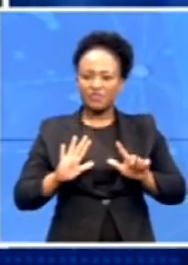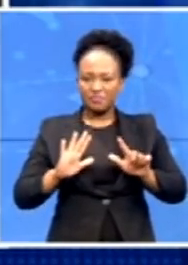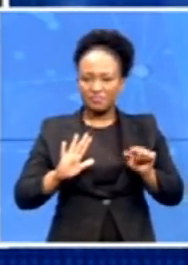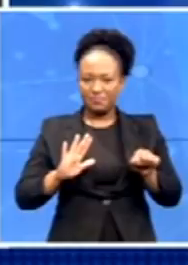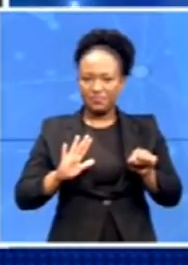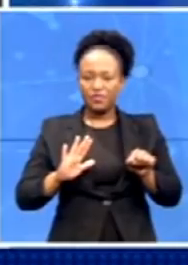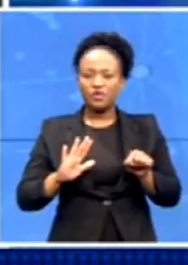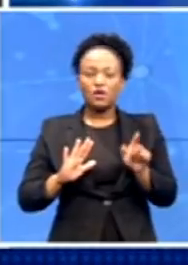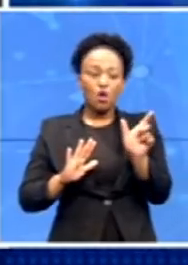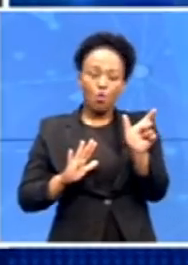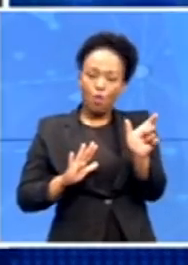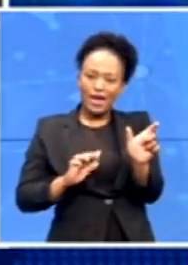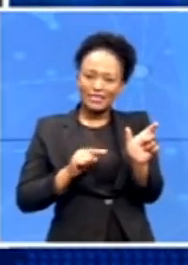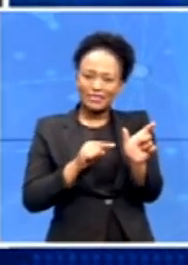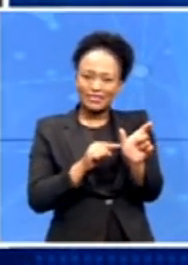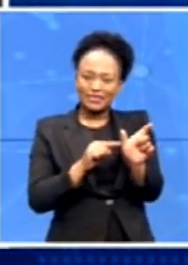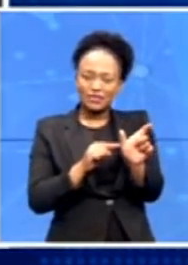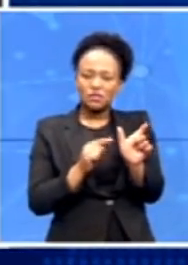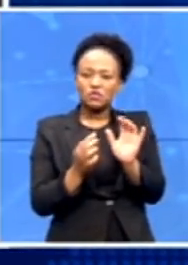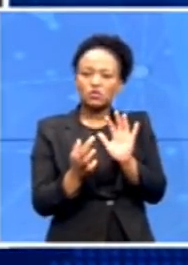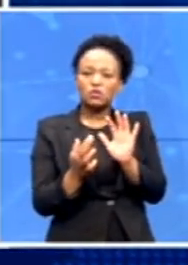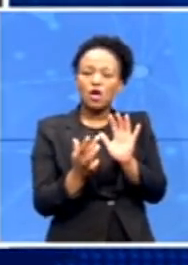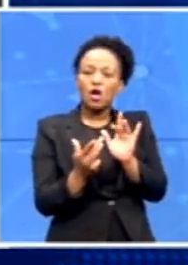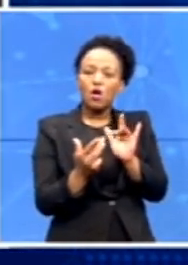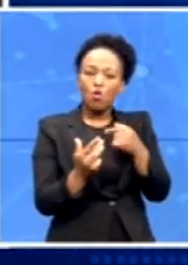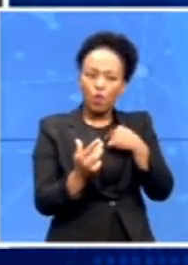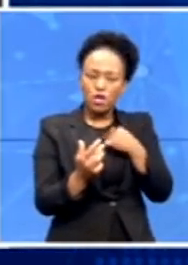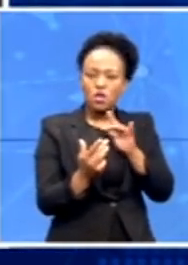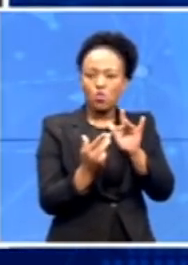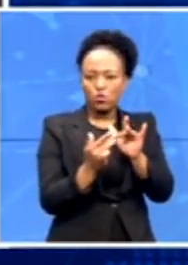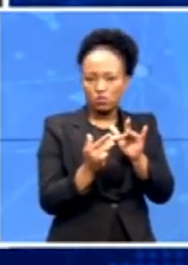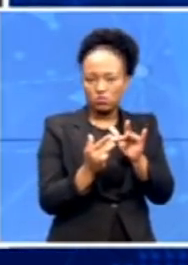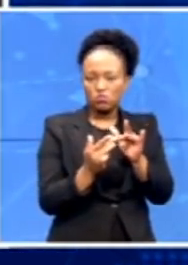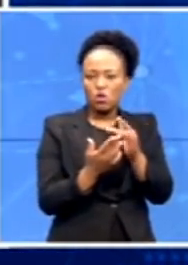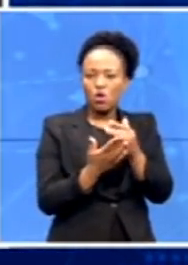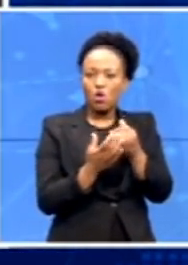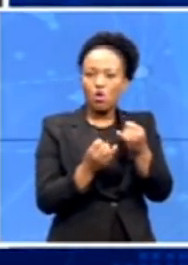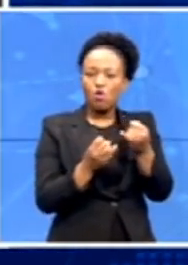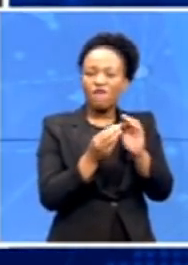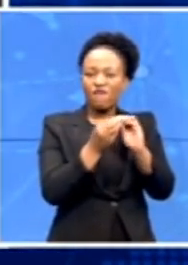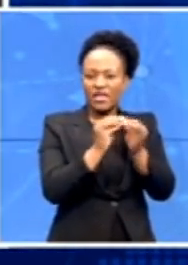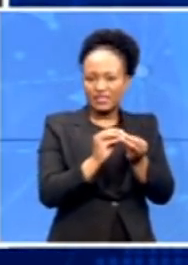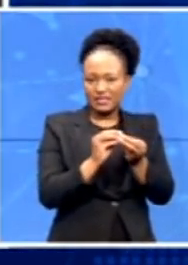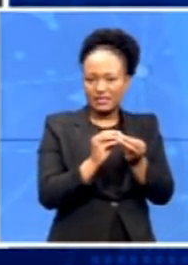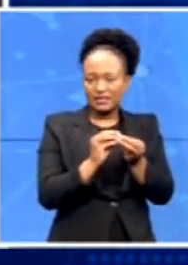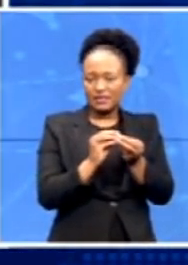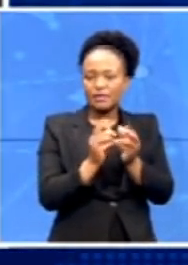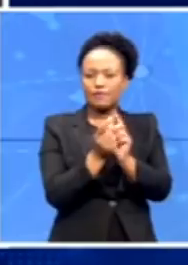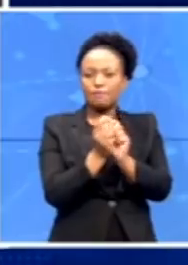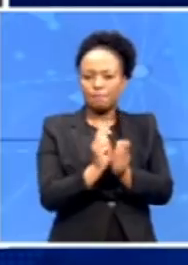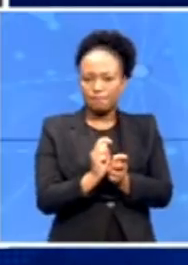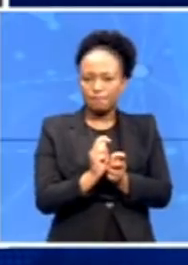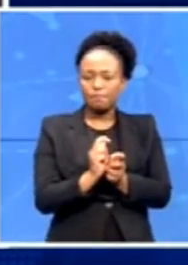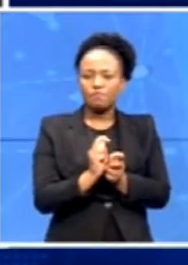contact is incorrect, is corrected, and amended to, is incorrect and amended to read as